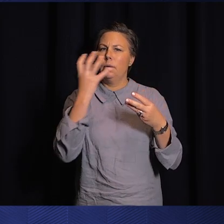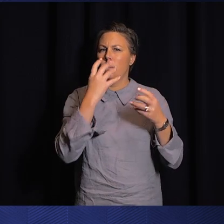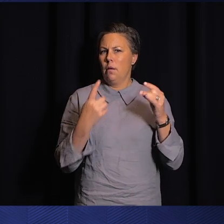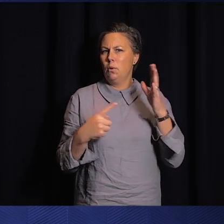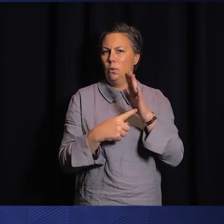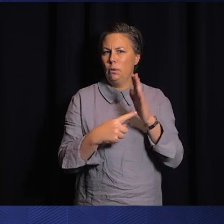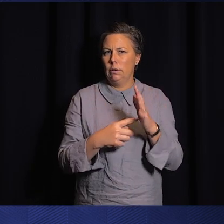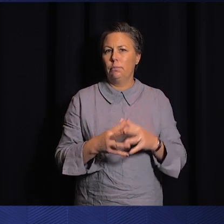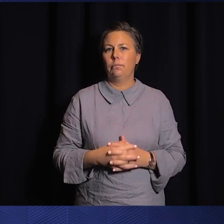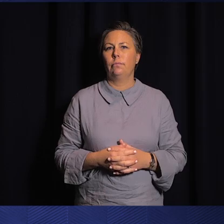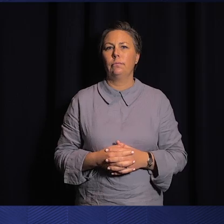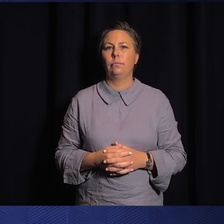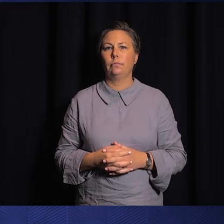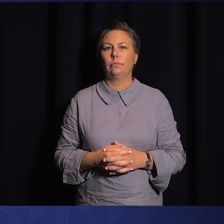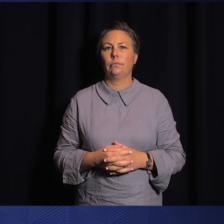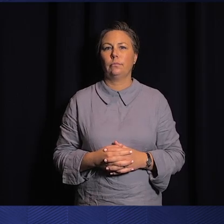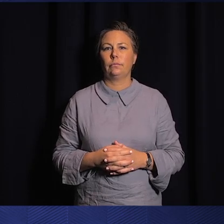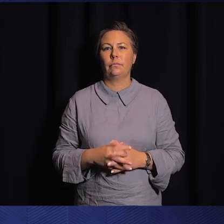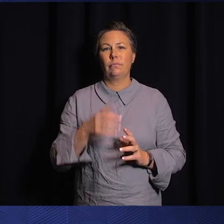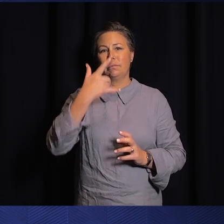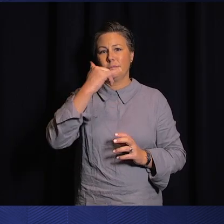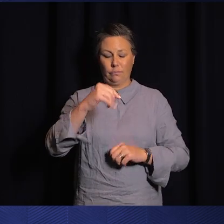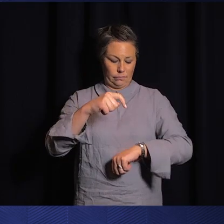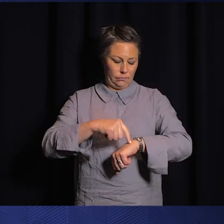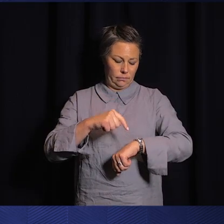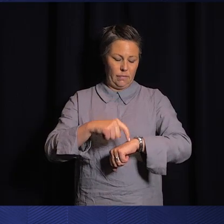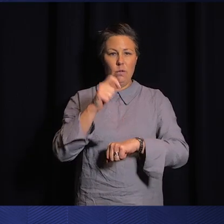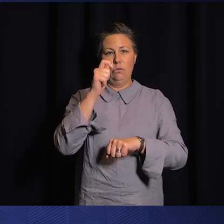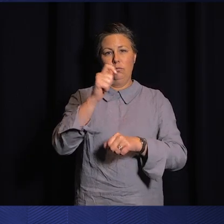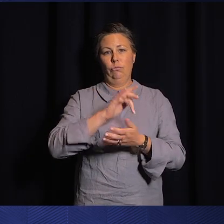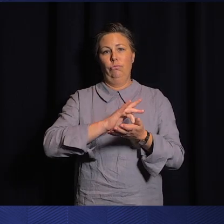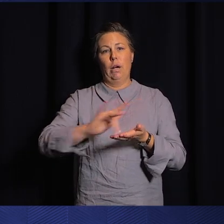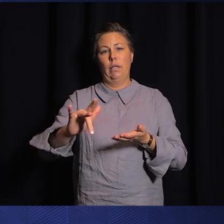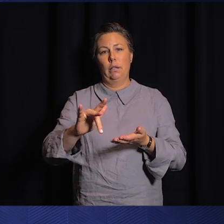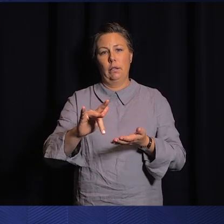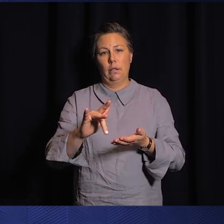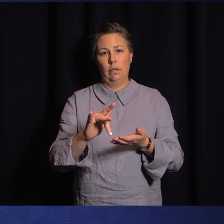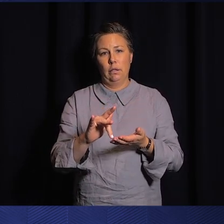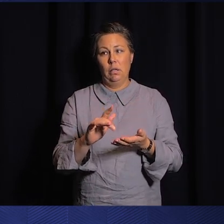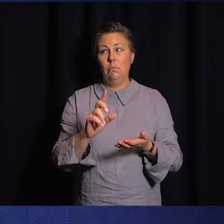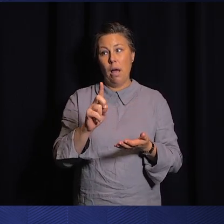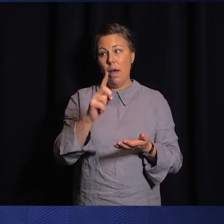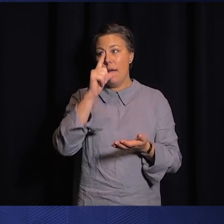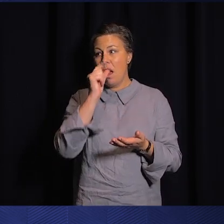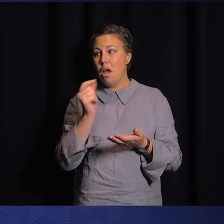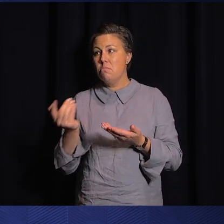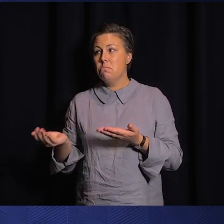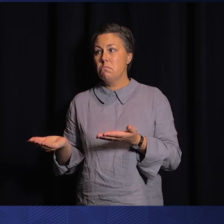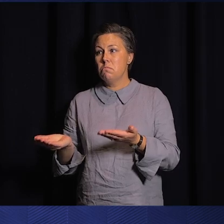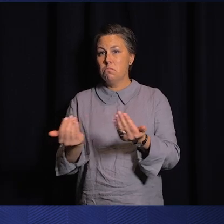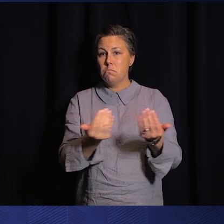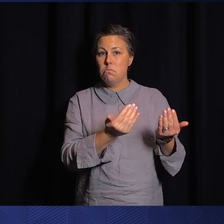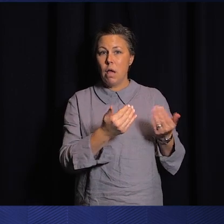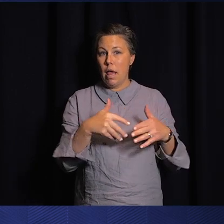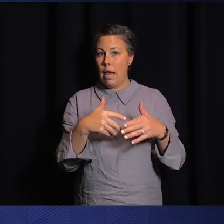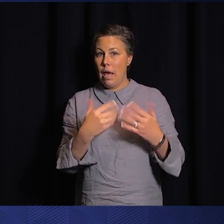We have time against us, but we do have an opportunity to